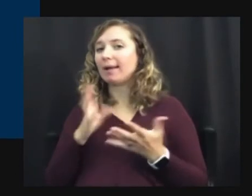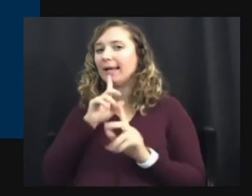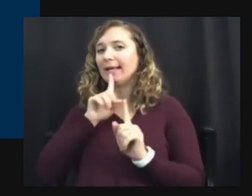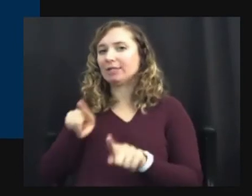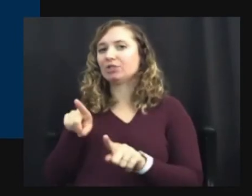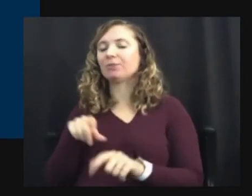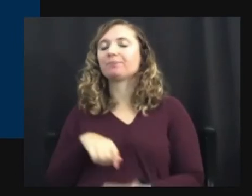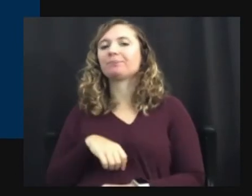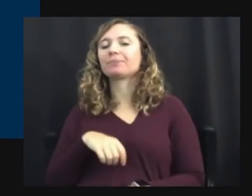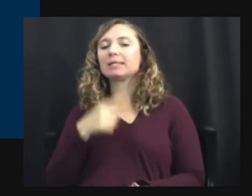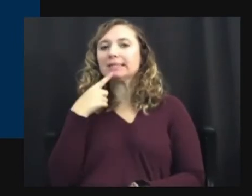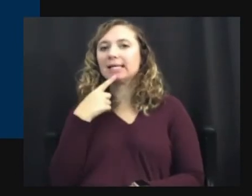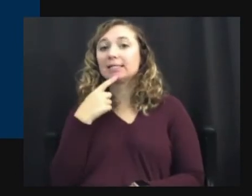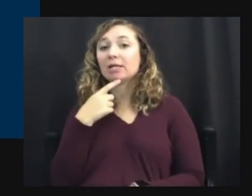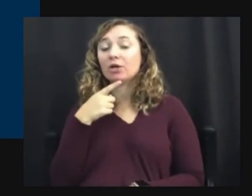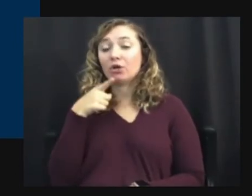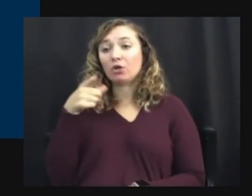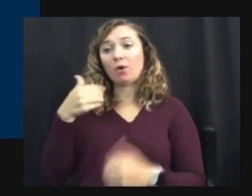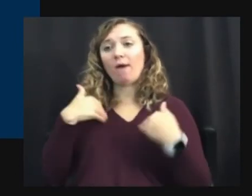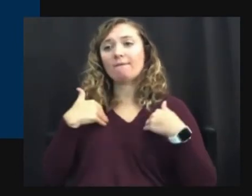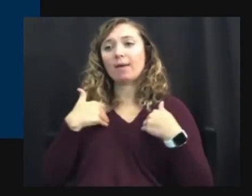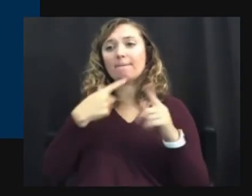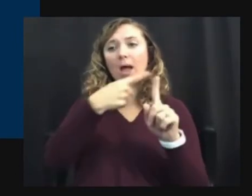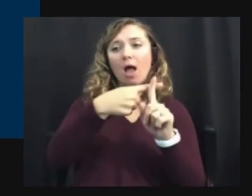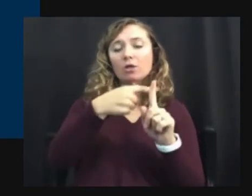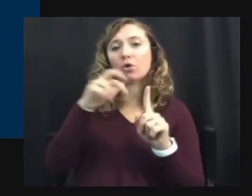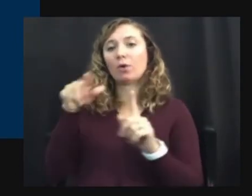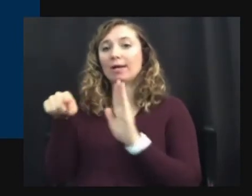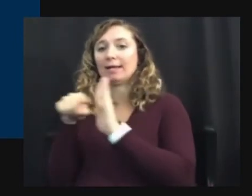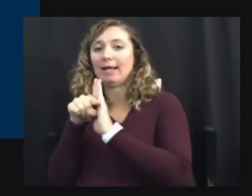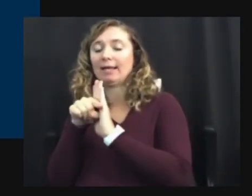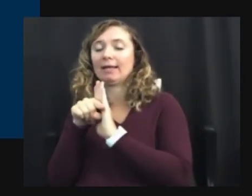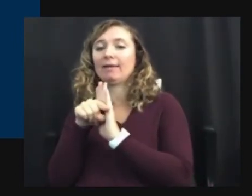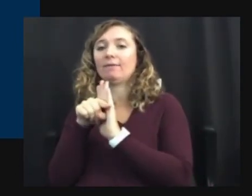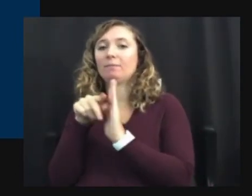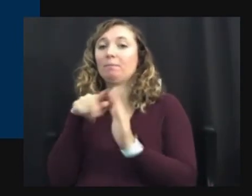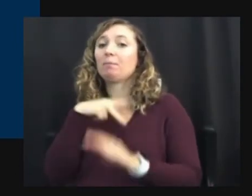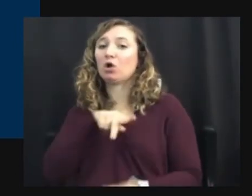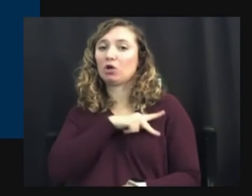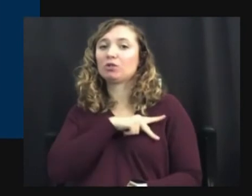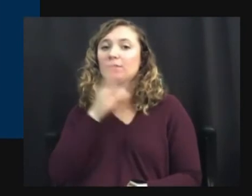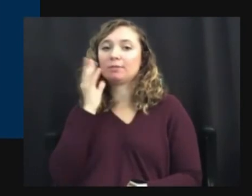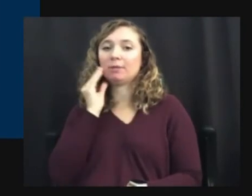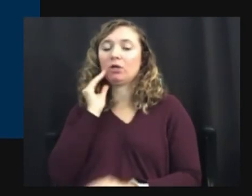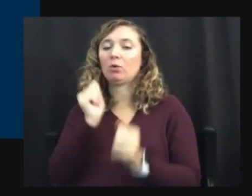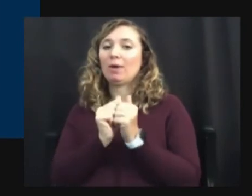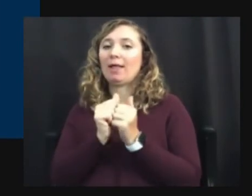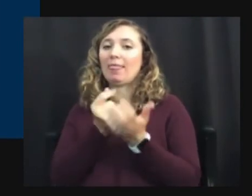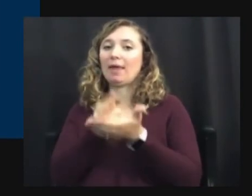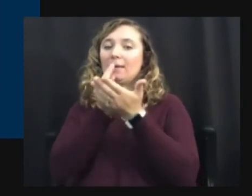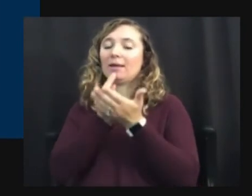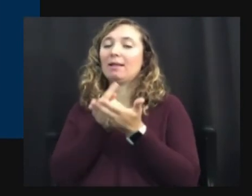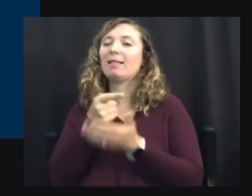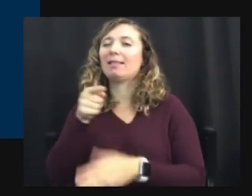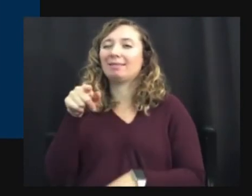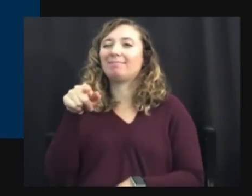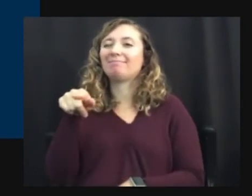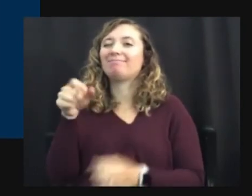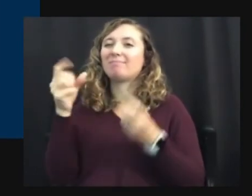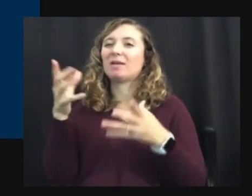And it says, did you have positive or negative personal experiences with therapy? Much of what you are saying feels like therapy